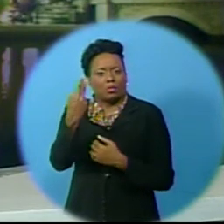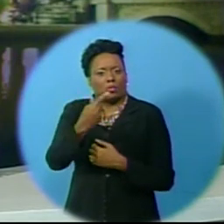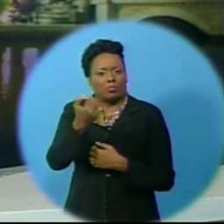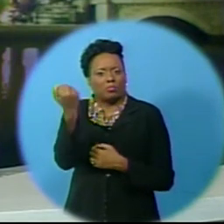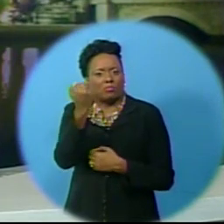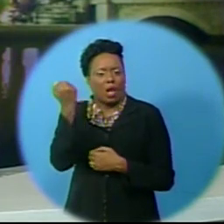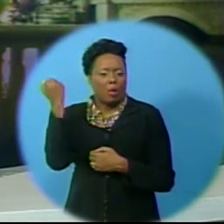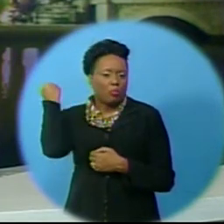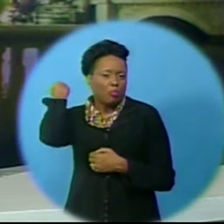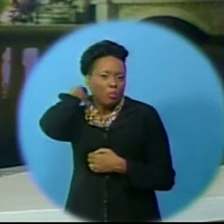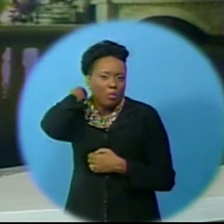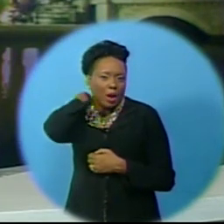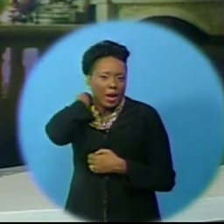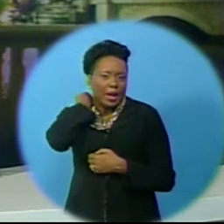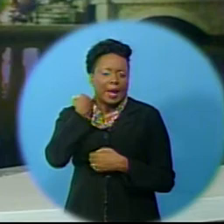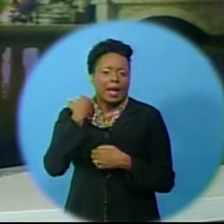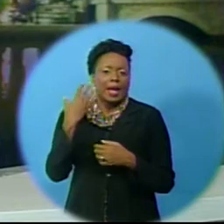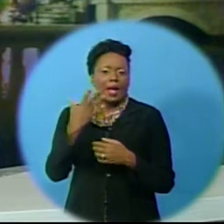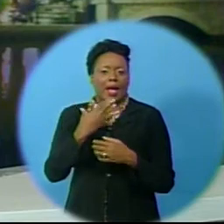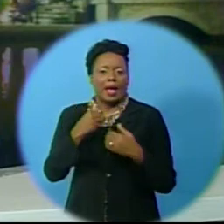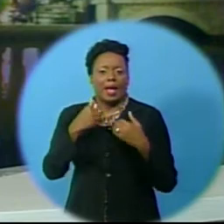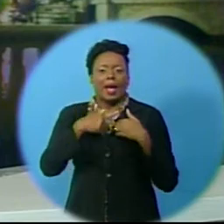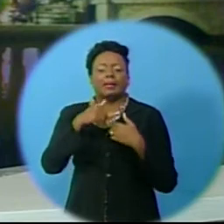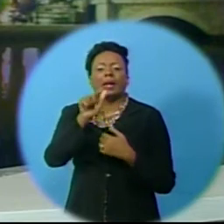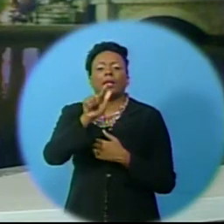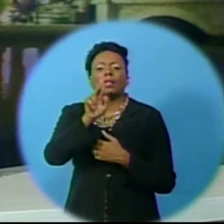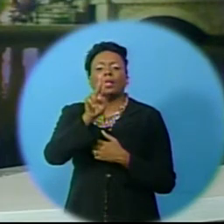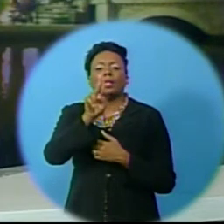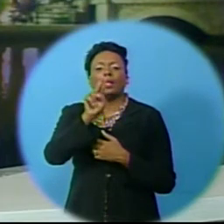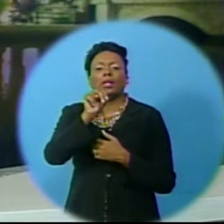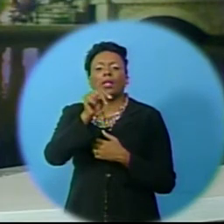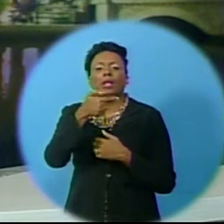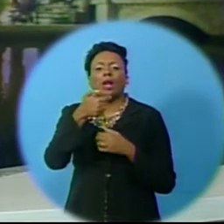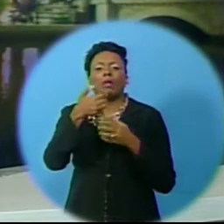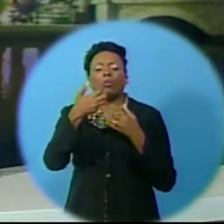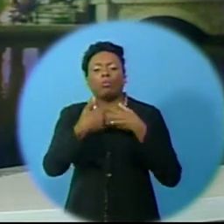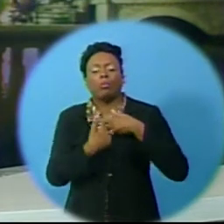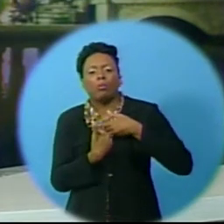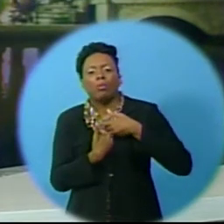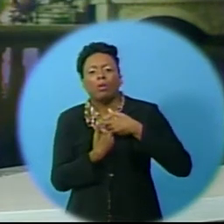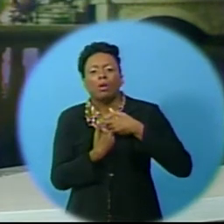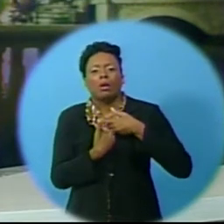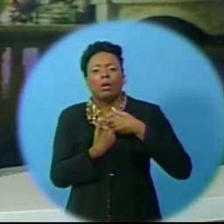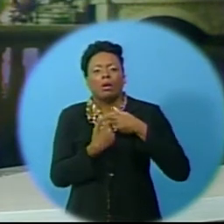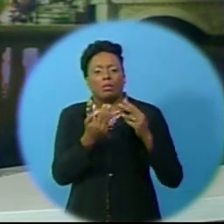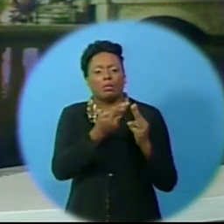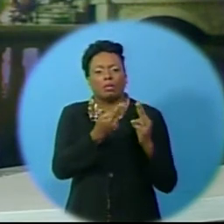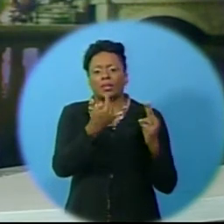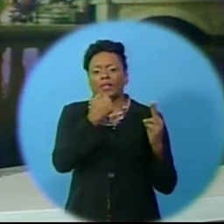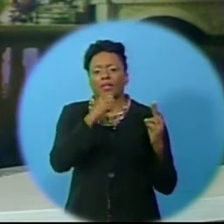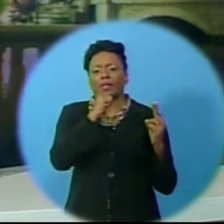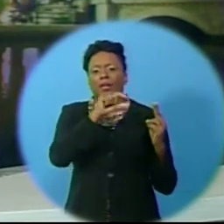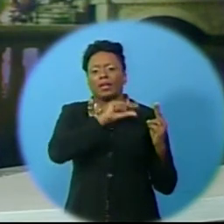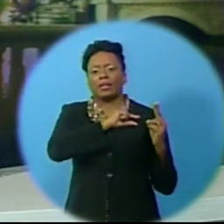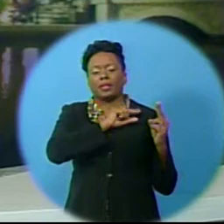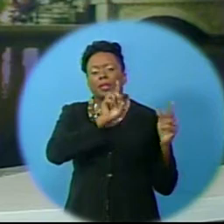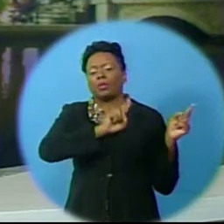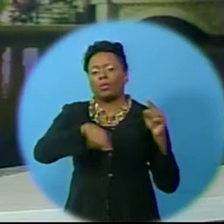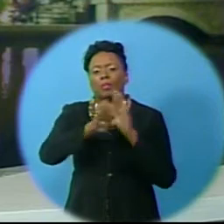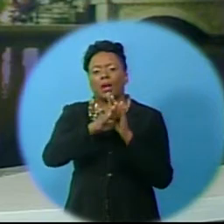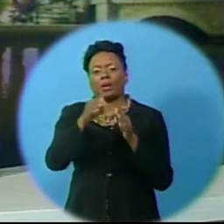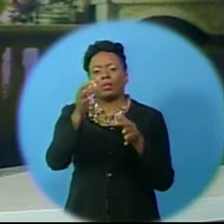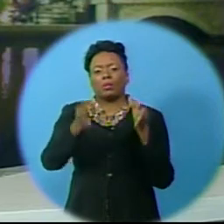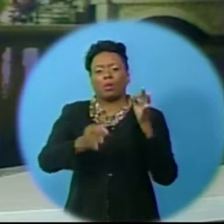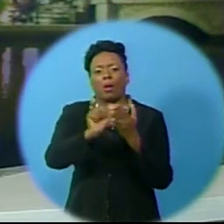wounds to his back and was detained with a partial collapsed right lung. Smith and Bell pleaded not guilty and will return to court on